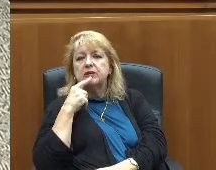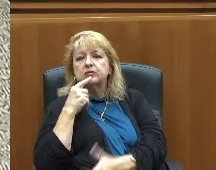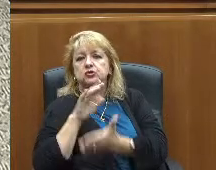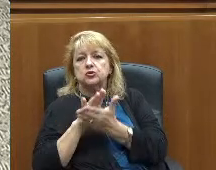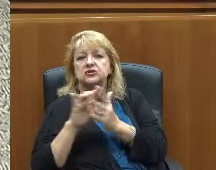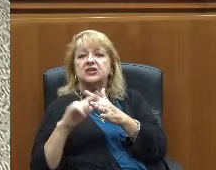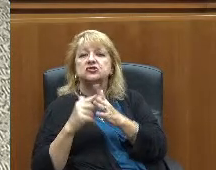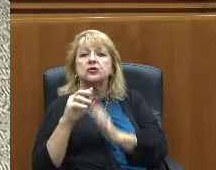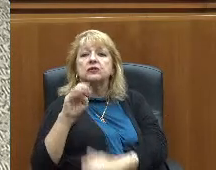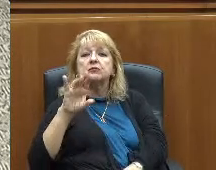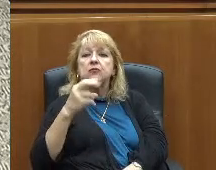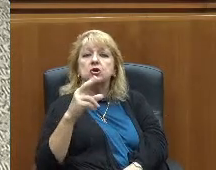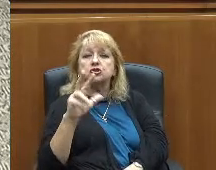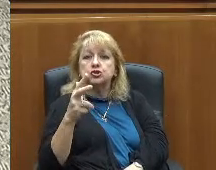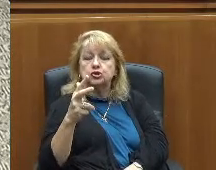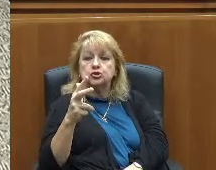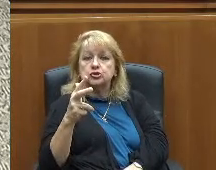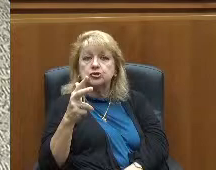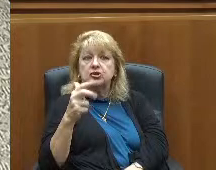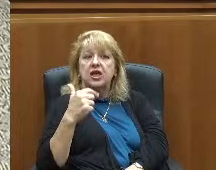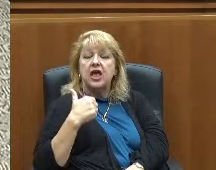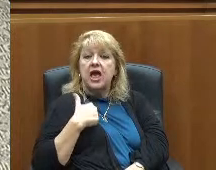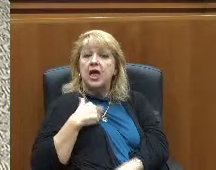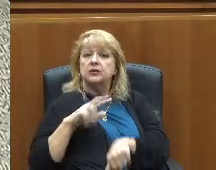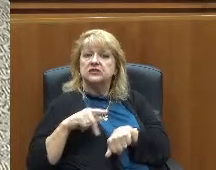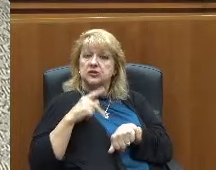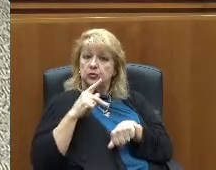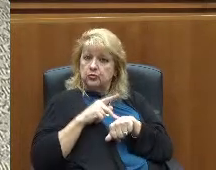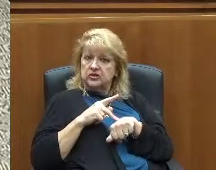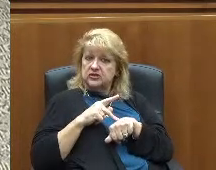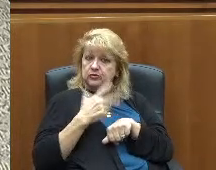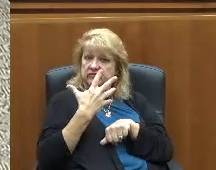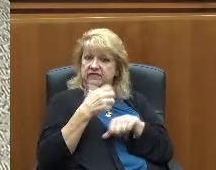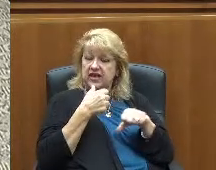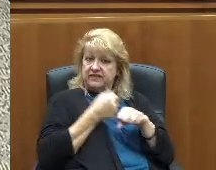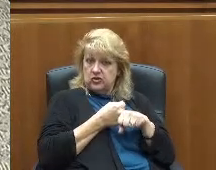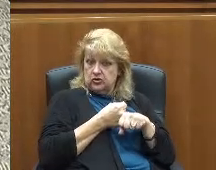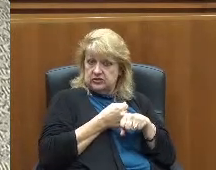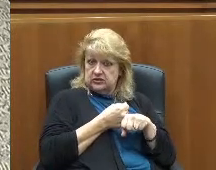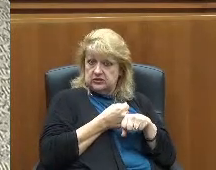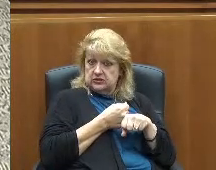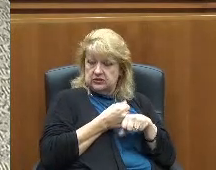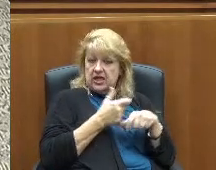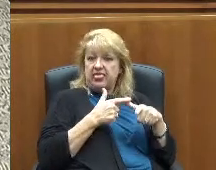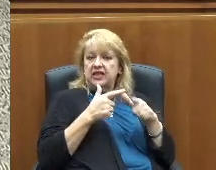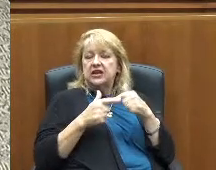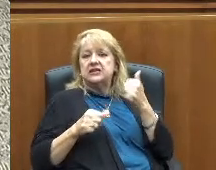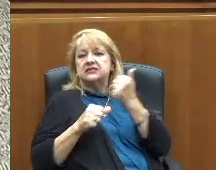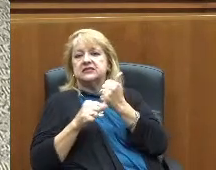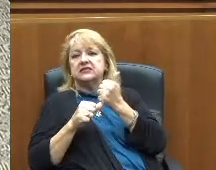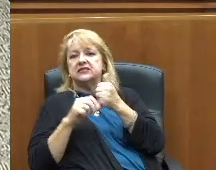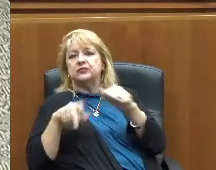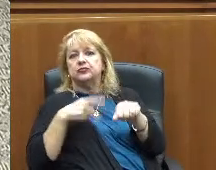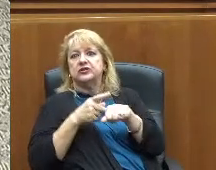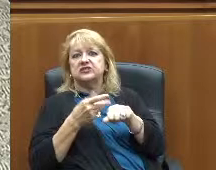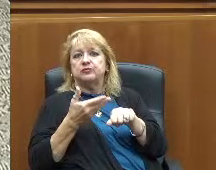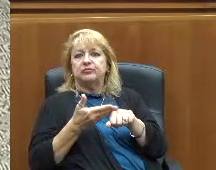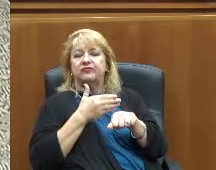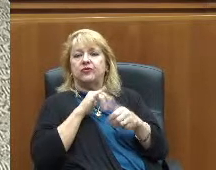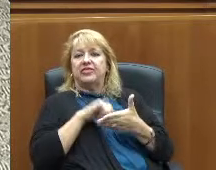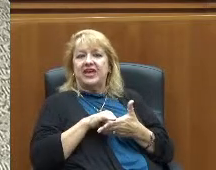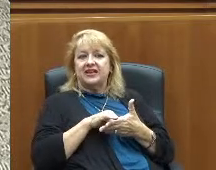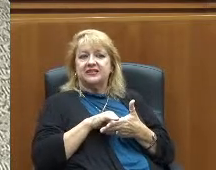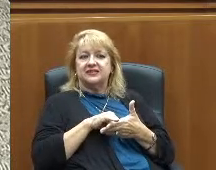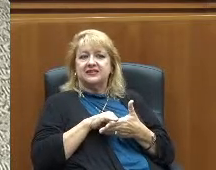started on March 3rd after being a principal for 5 years and then assistant principal before that, but I'm